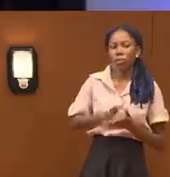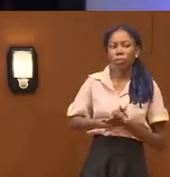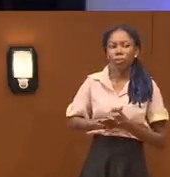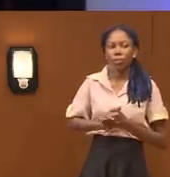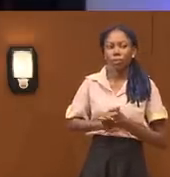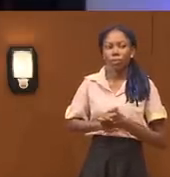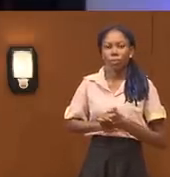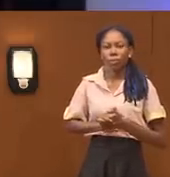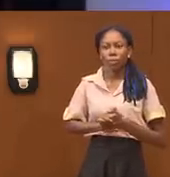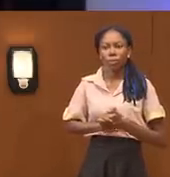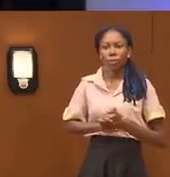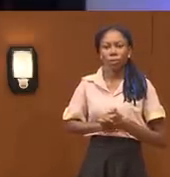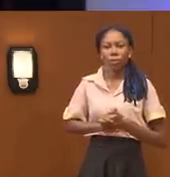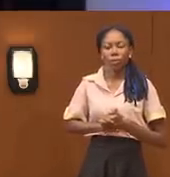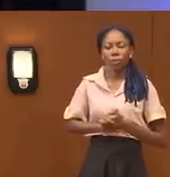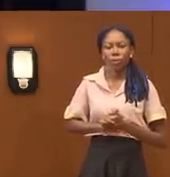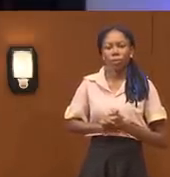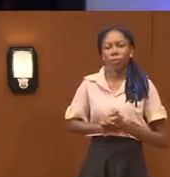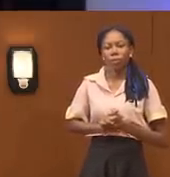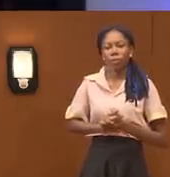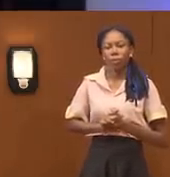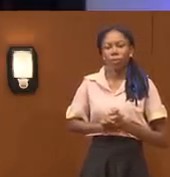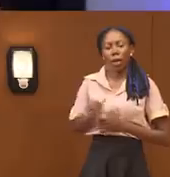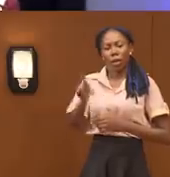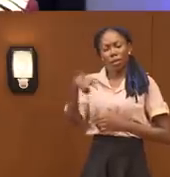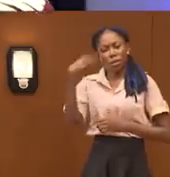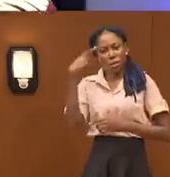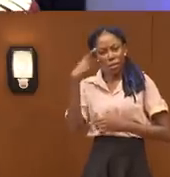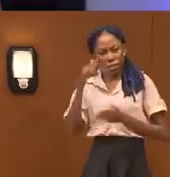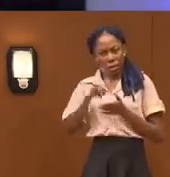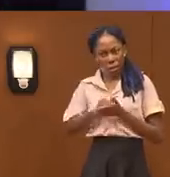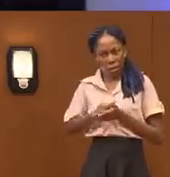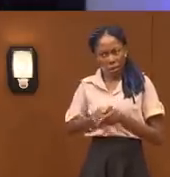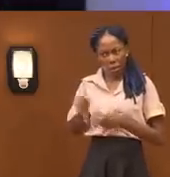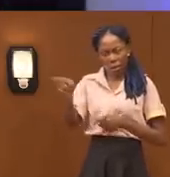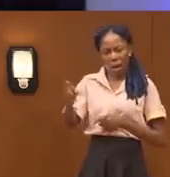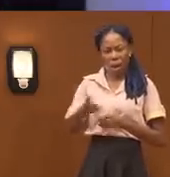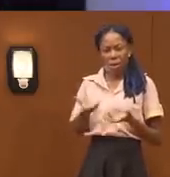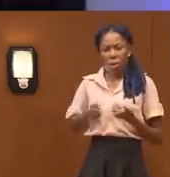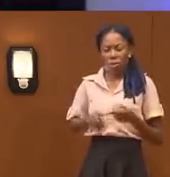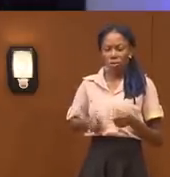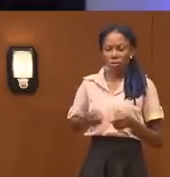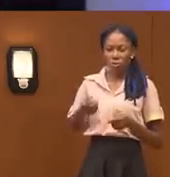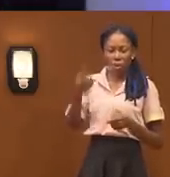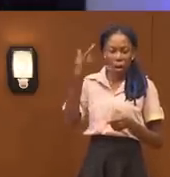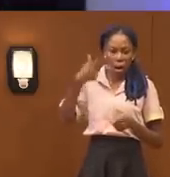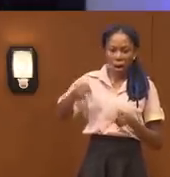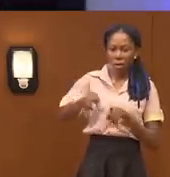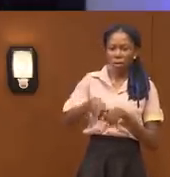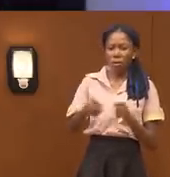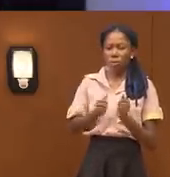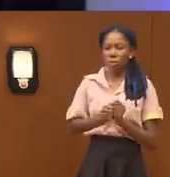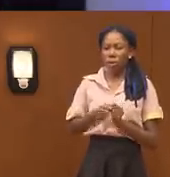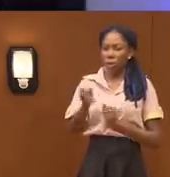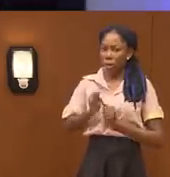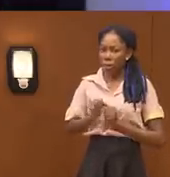They are not here, that's AC. Okay, so we realized that he's not trying to cooperate, so I decided to inform a lawyer. He was